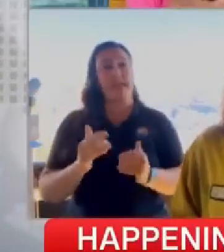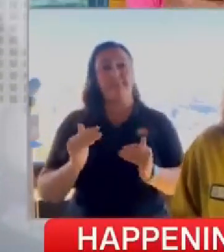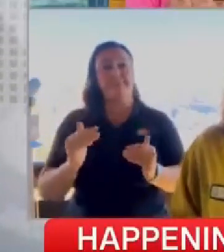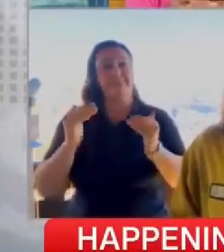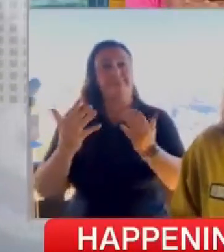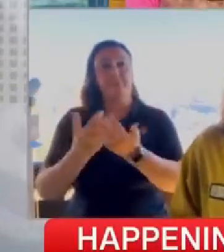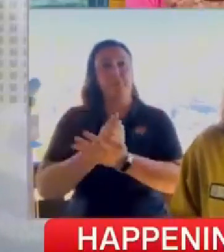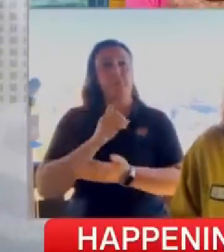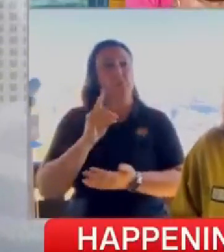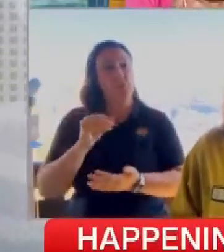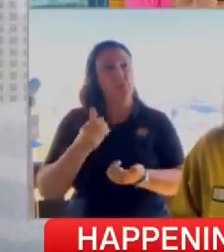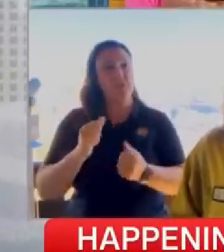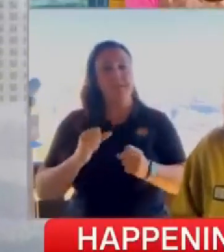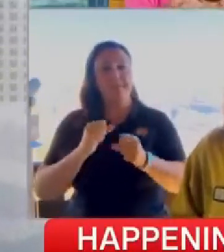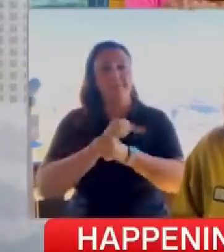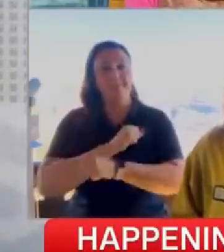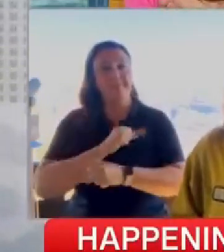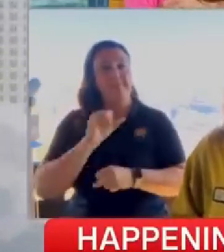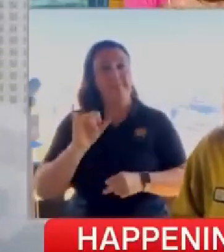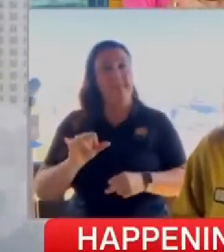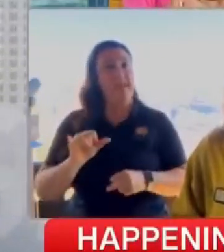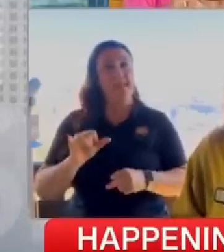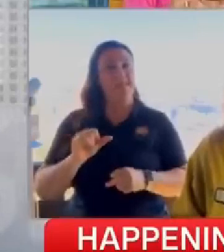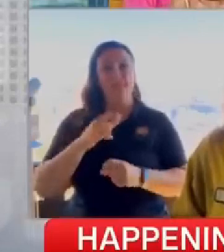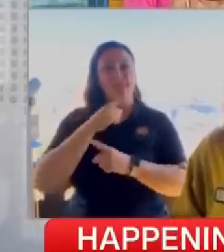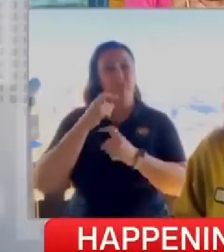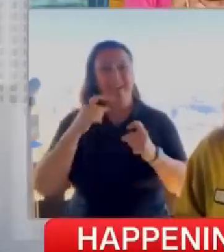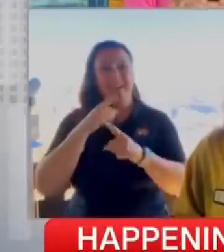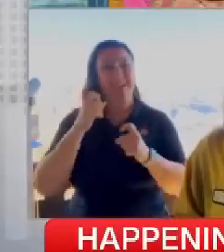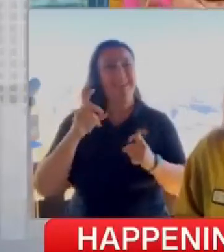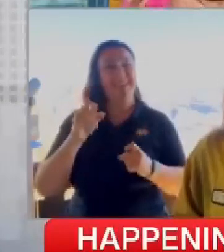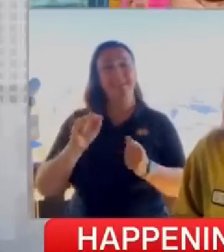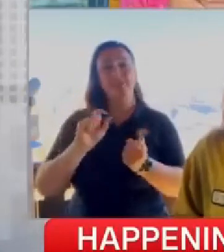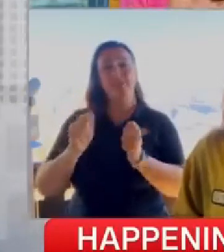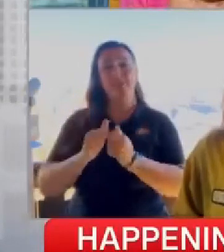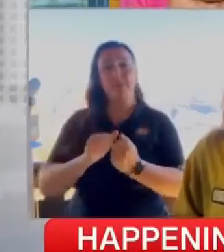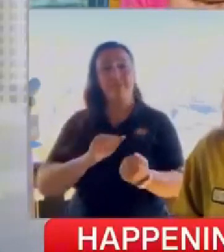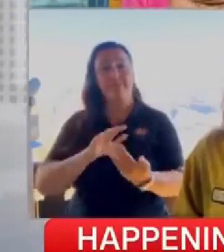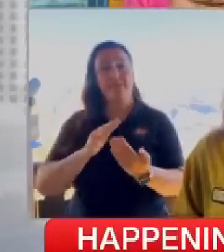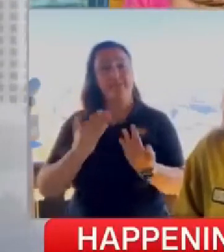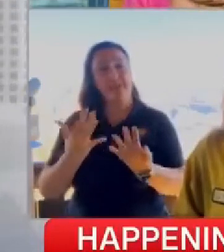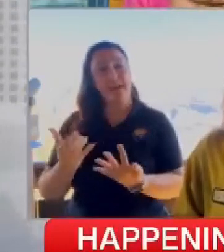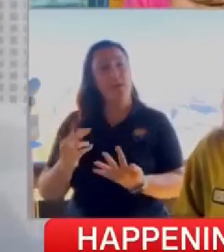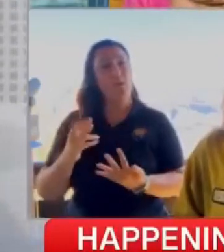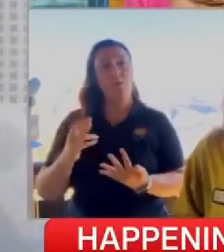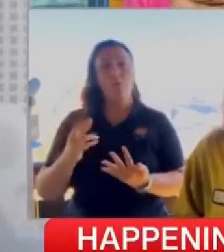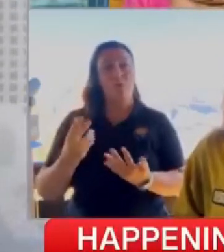of this record dryness? Does it change the way in which, you try to attack this blaze?